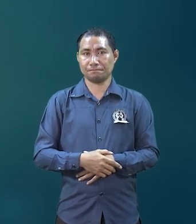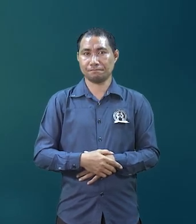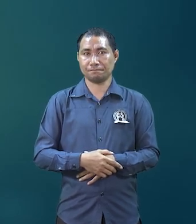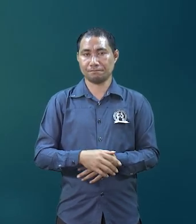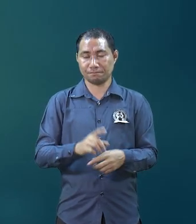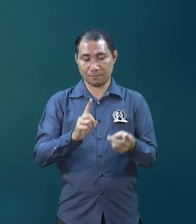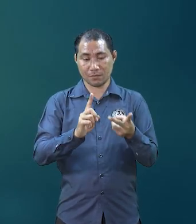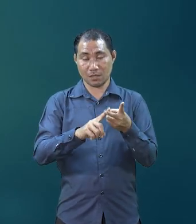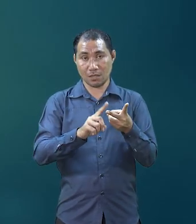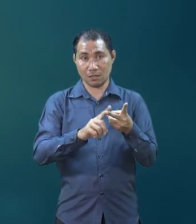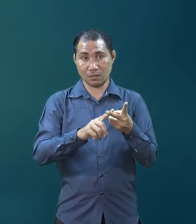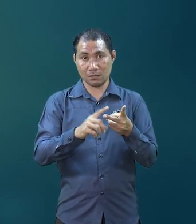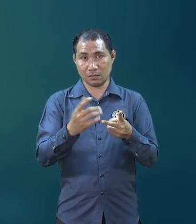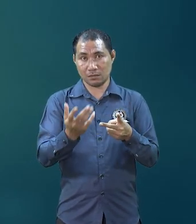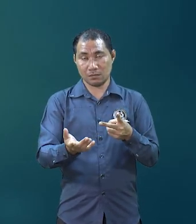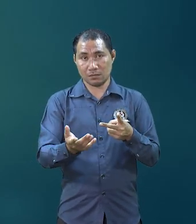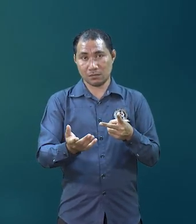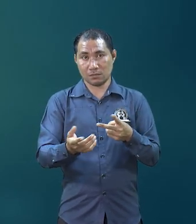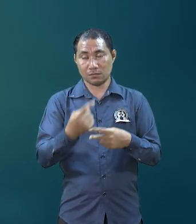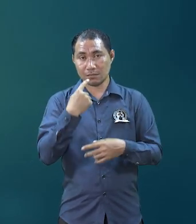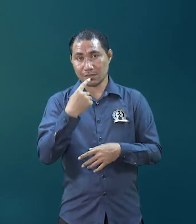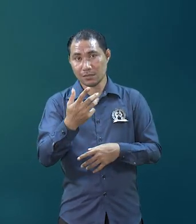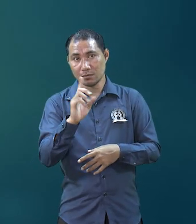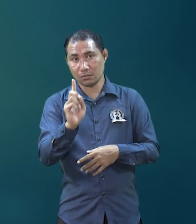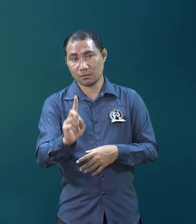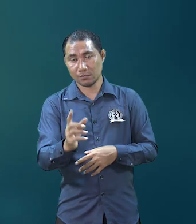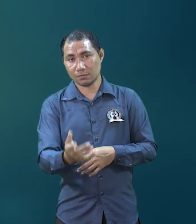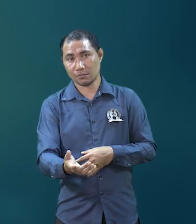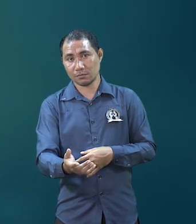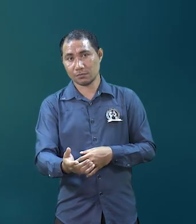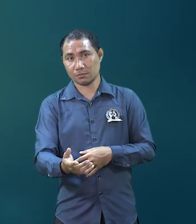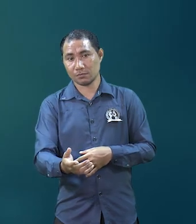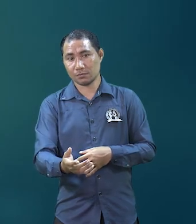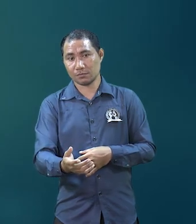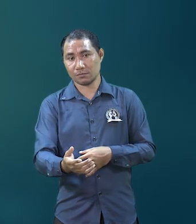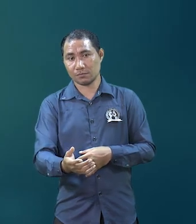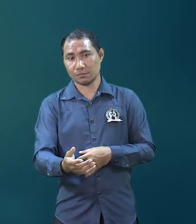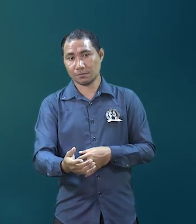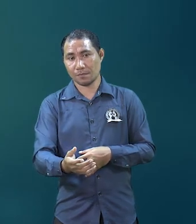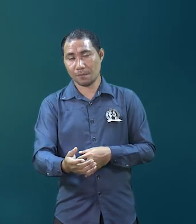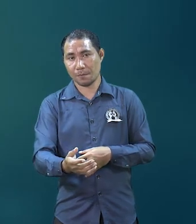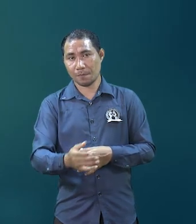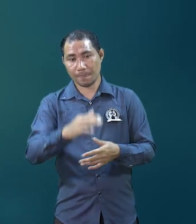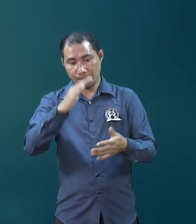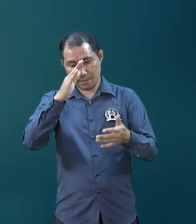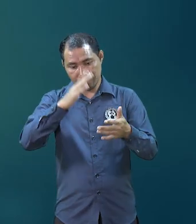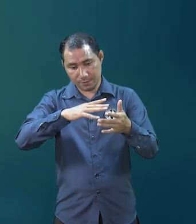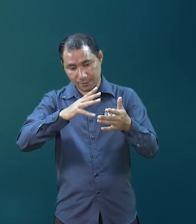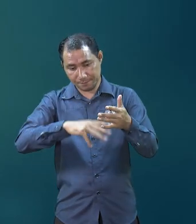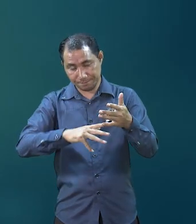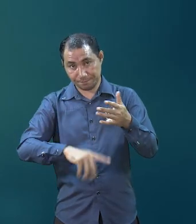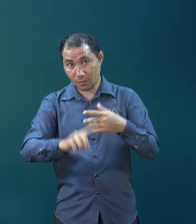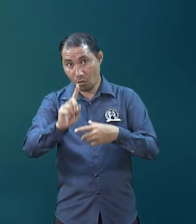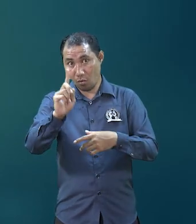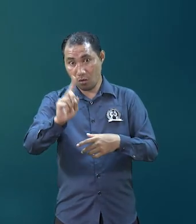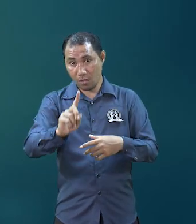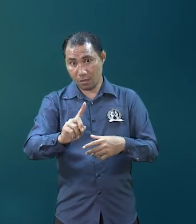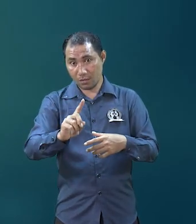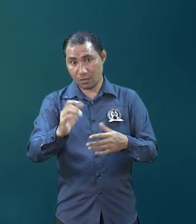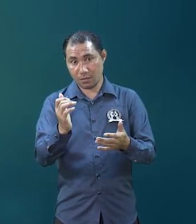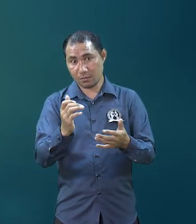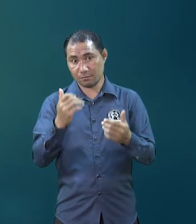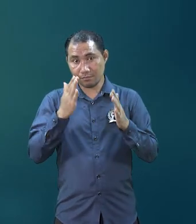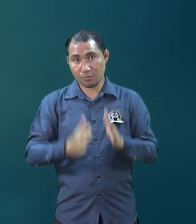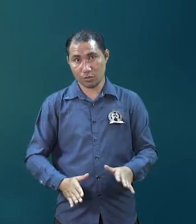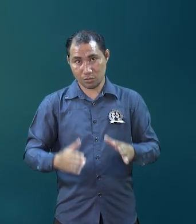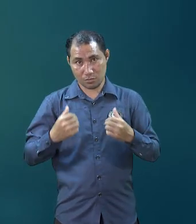Our second LO, it says, list the appropriate personal hygiene